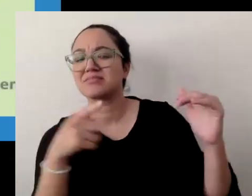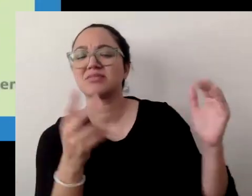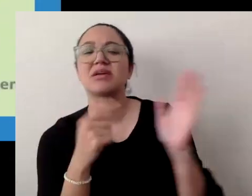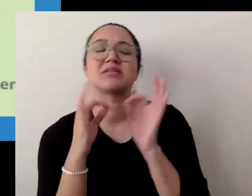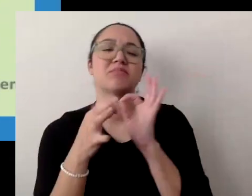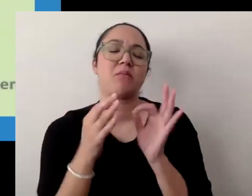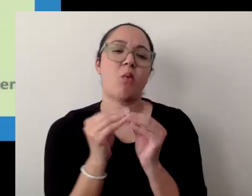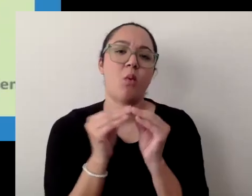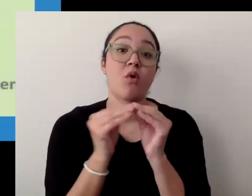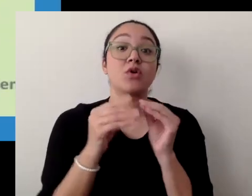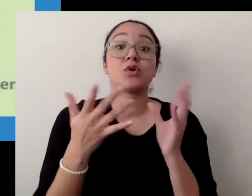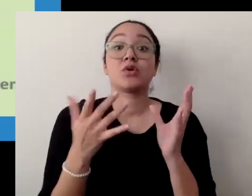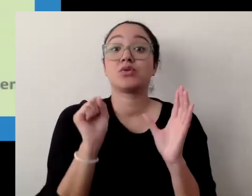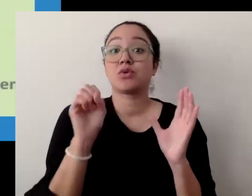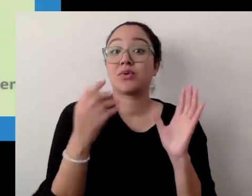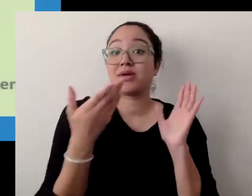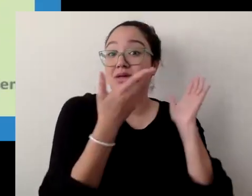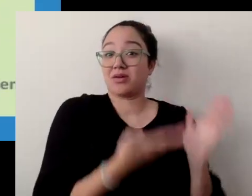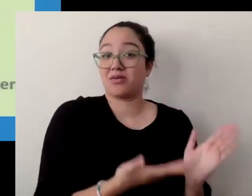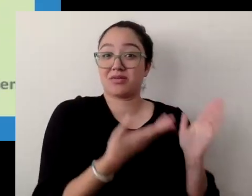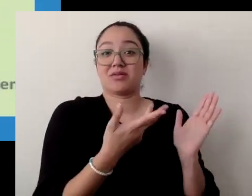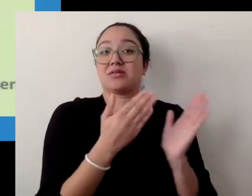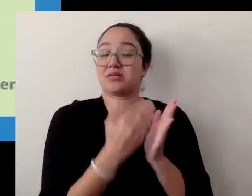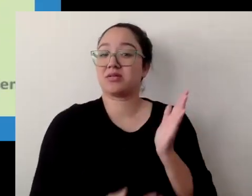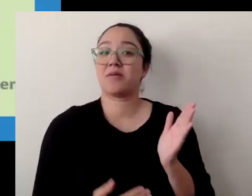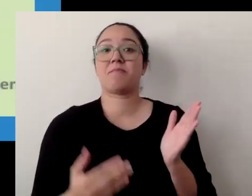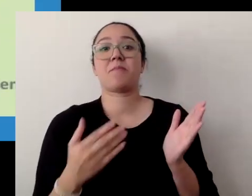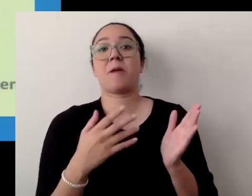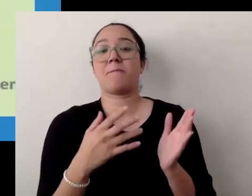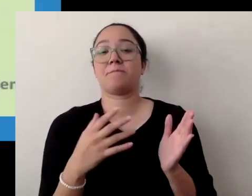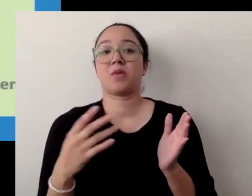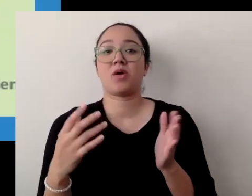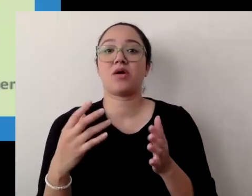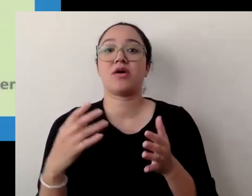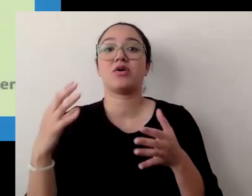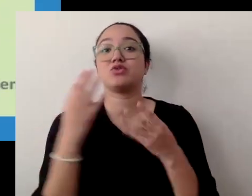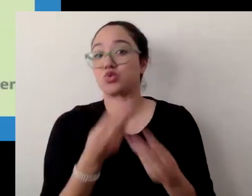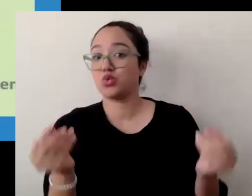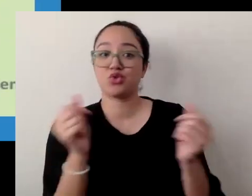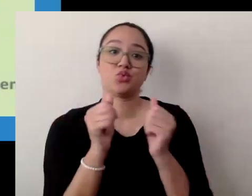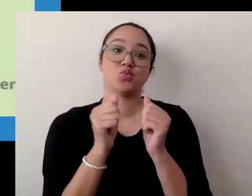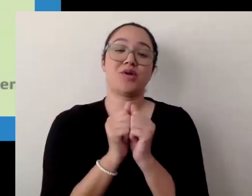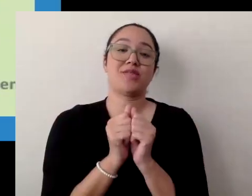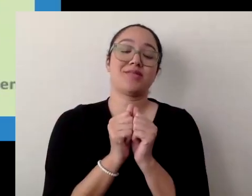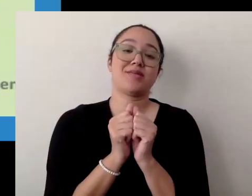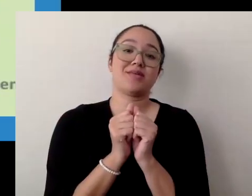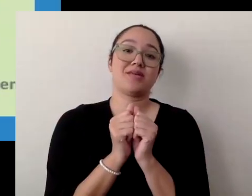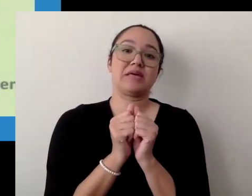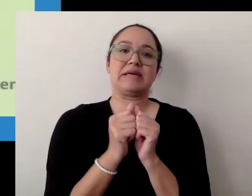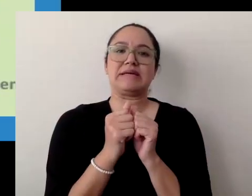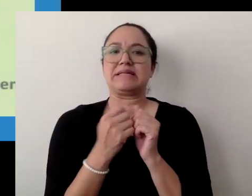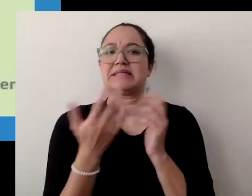So here are some of the solutions that interpreters have come up with when they are faced with the